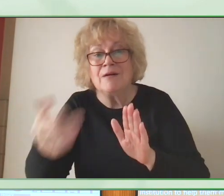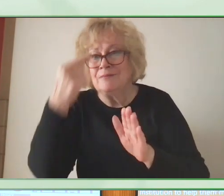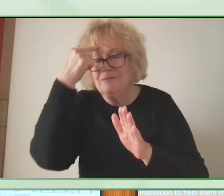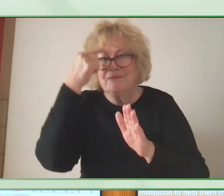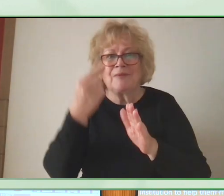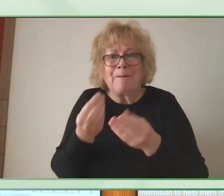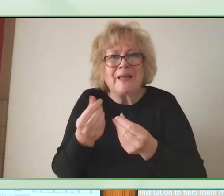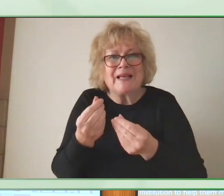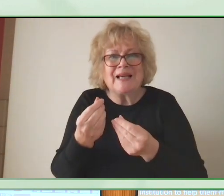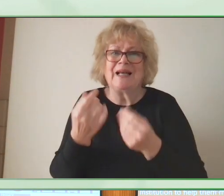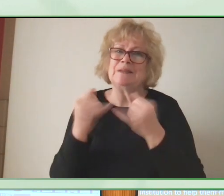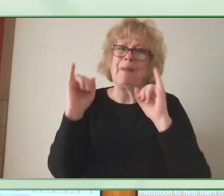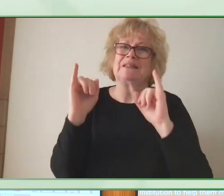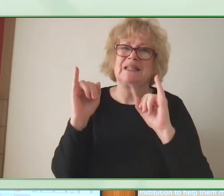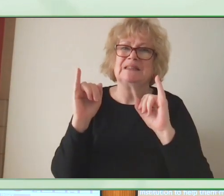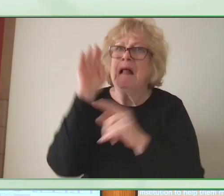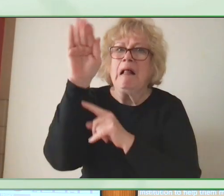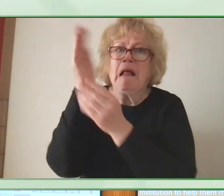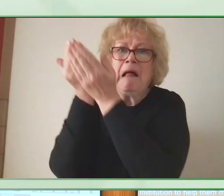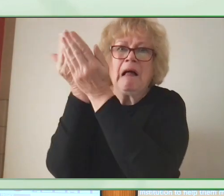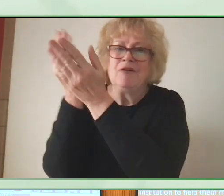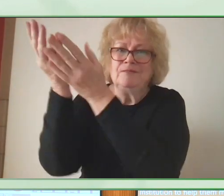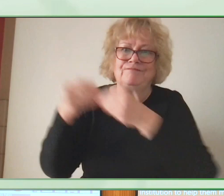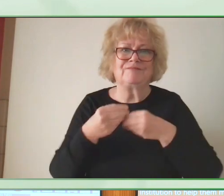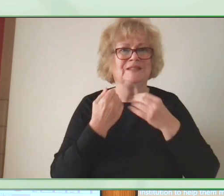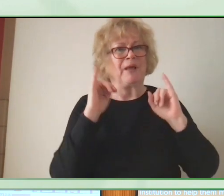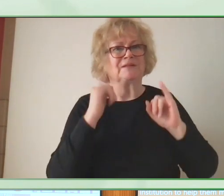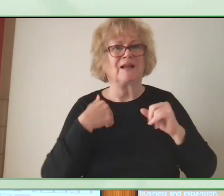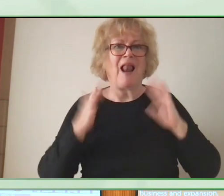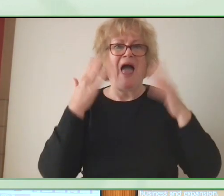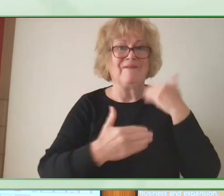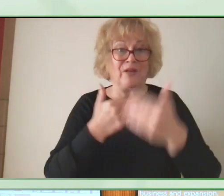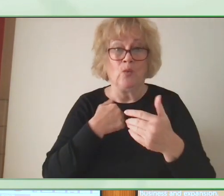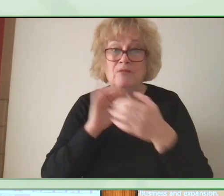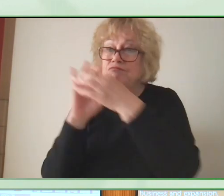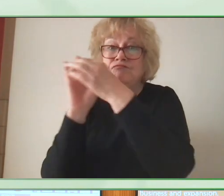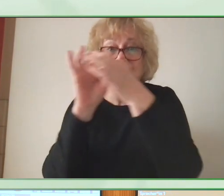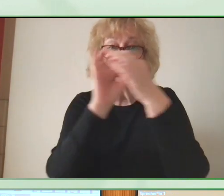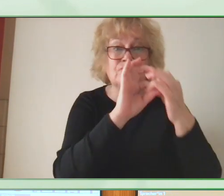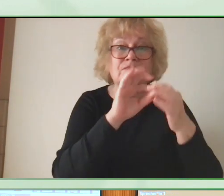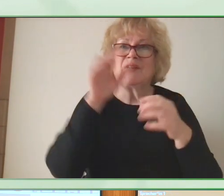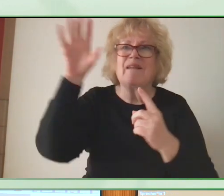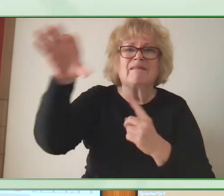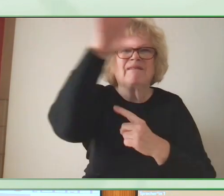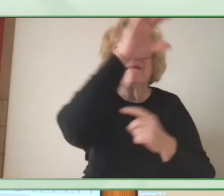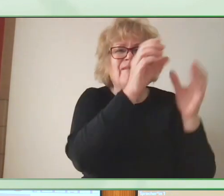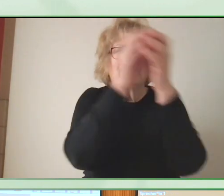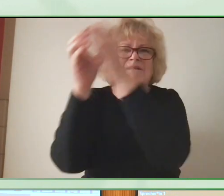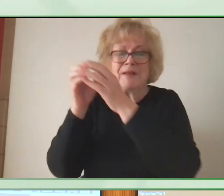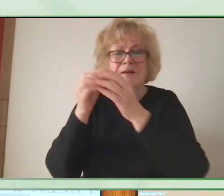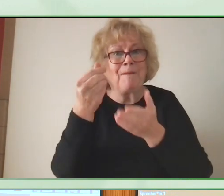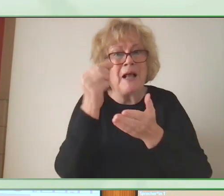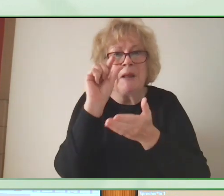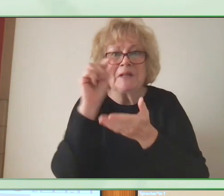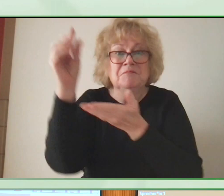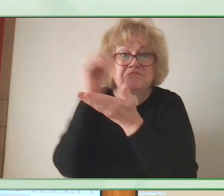expansion. Additionally, we established a pair mentoring network, enabling them to share experience, support one another, and build a